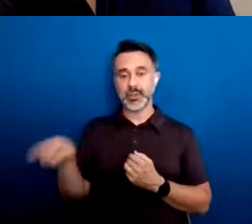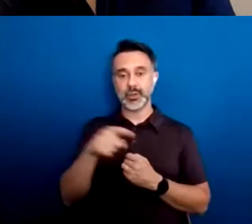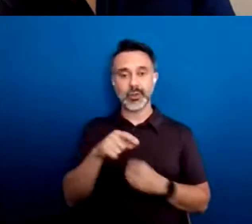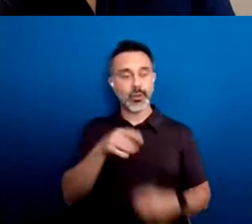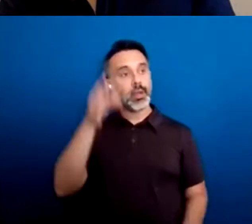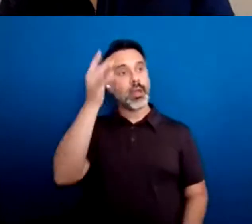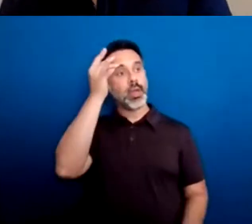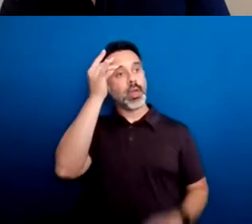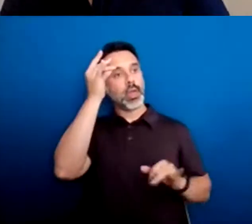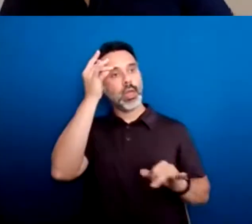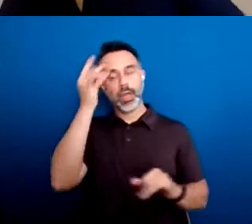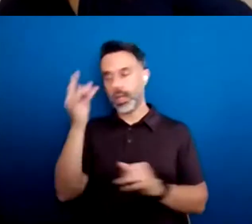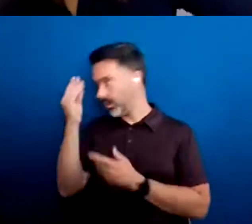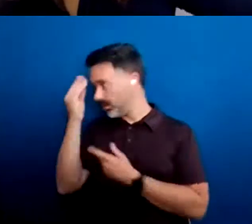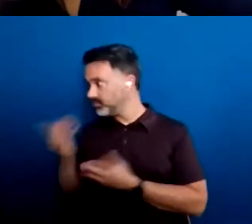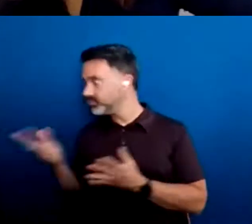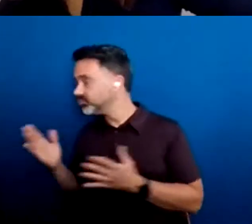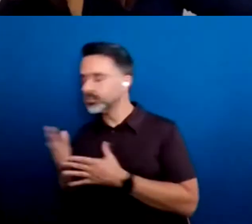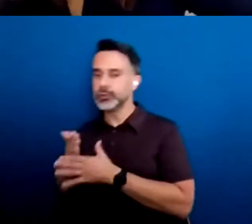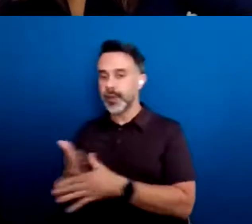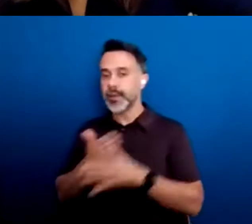your friends and family as well.